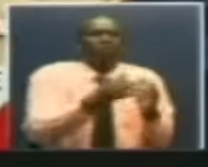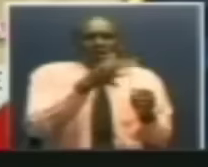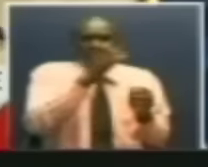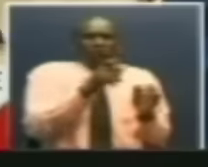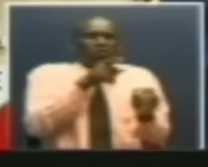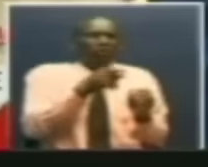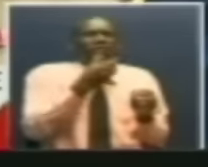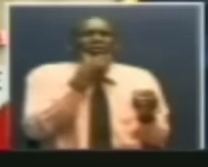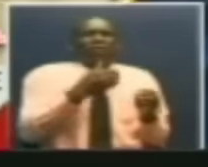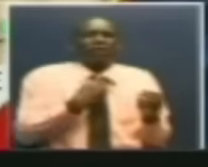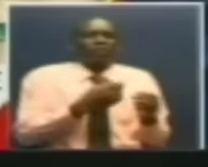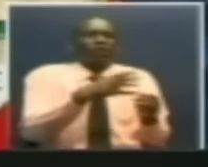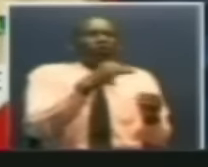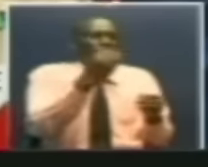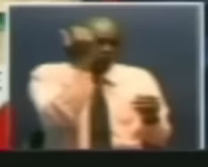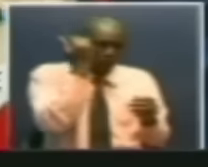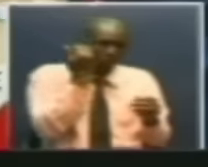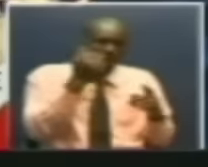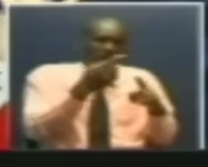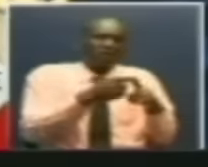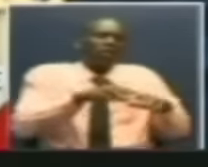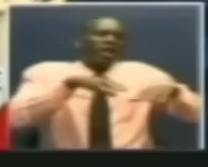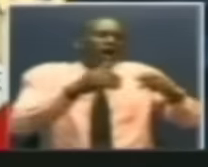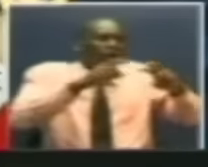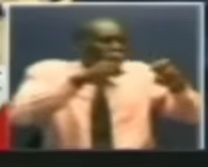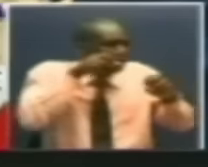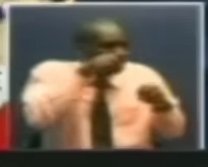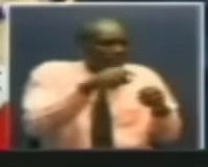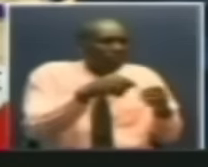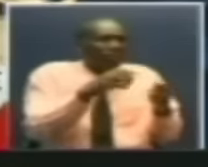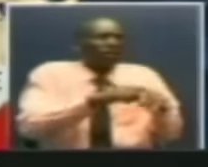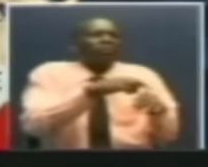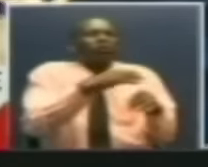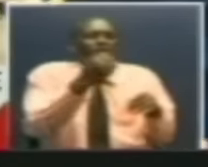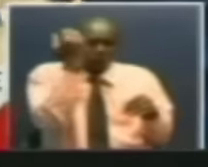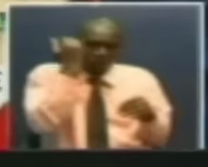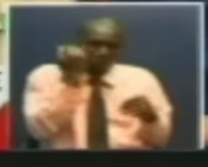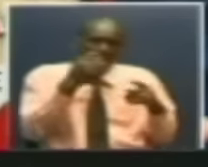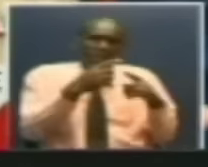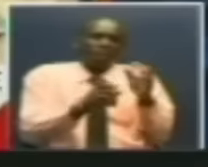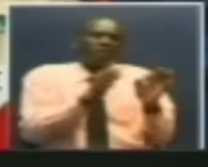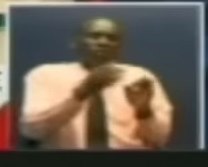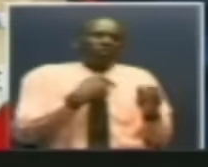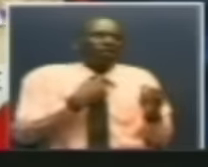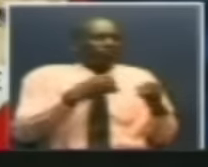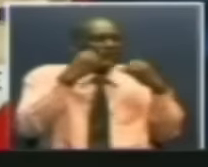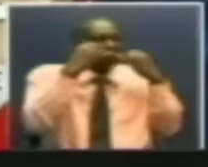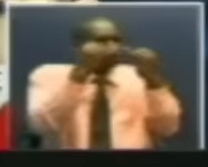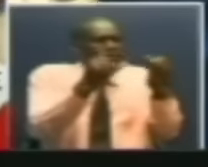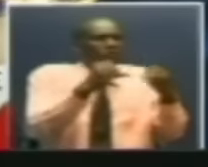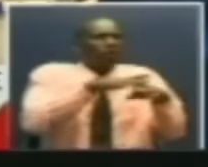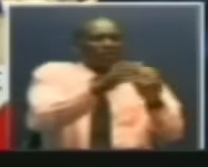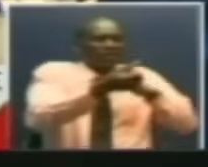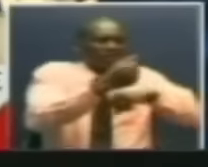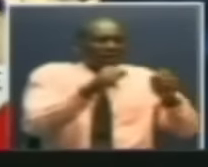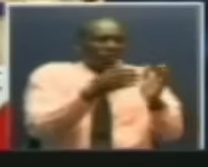this man has been attending court, then how are we looking for him when he's attending court? But if we have information on his